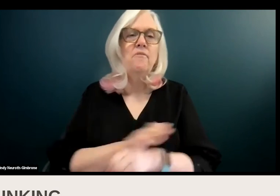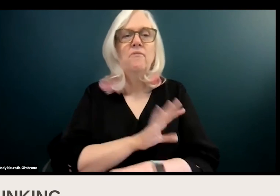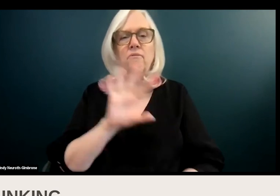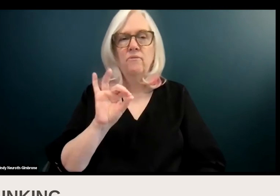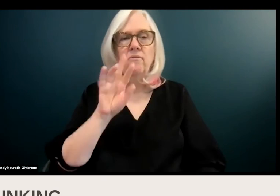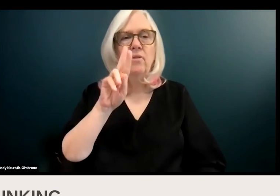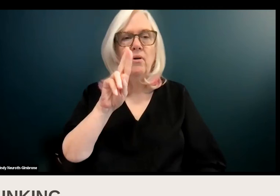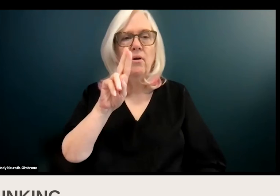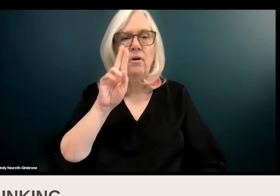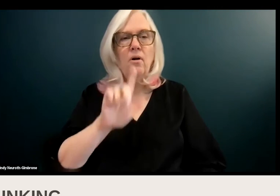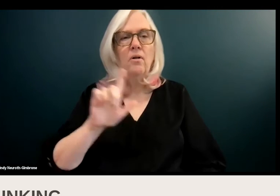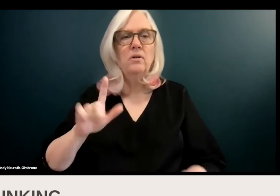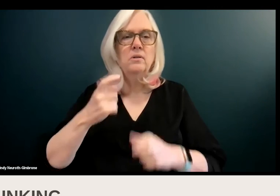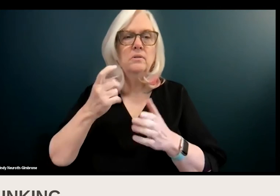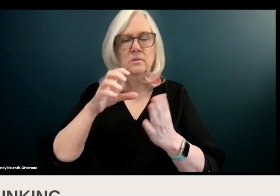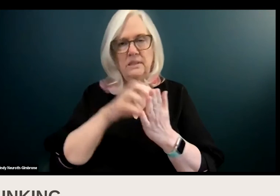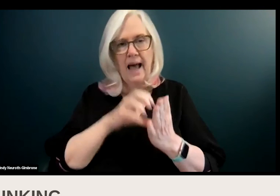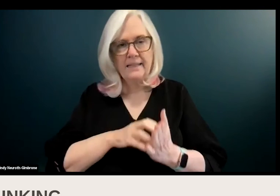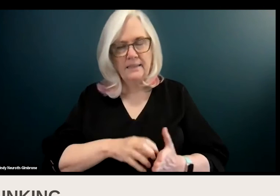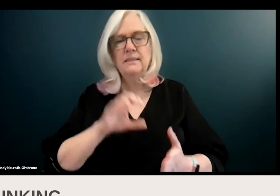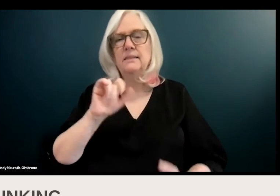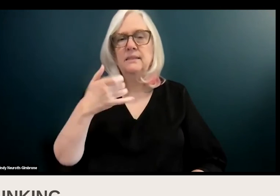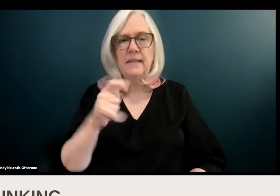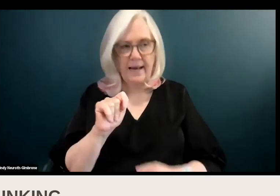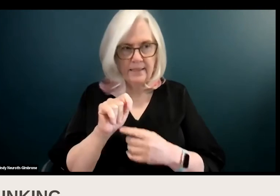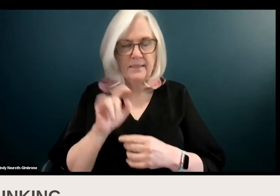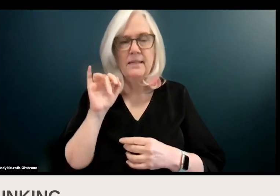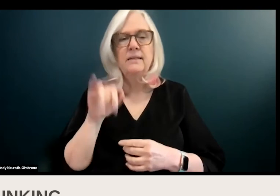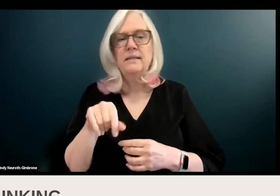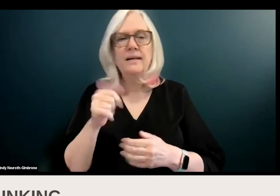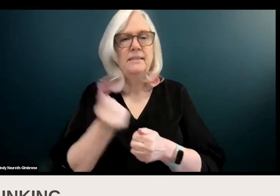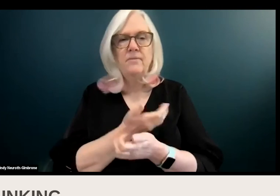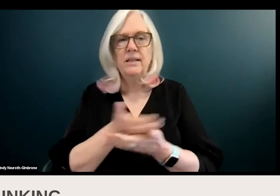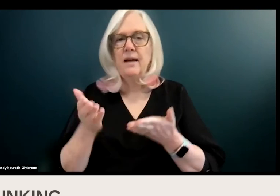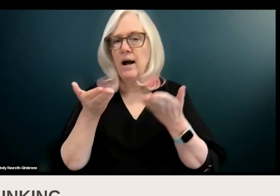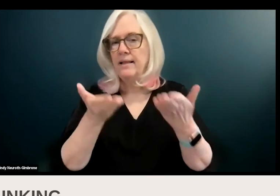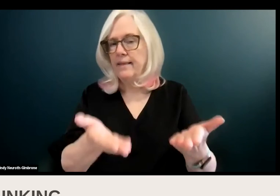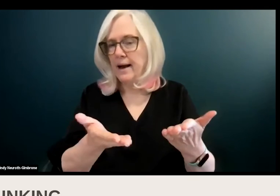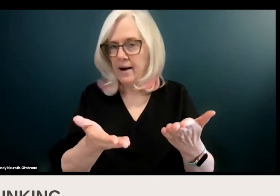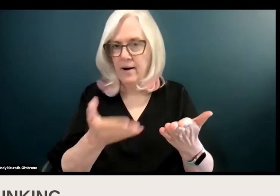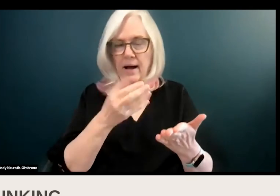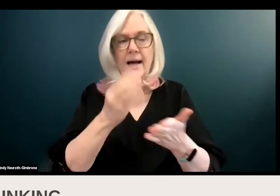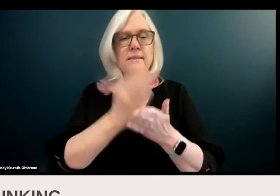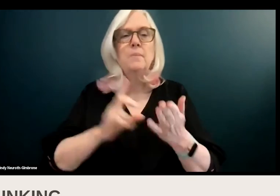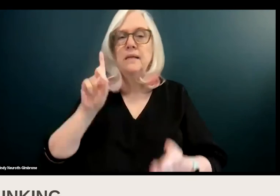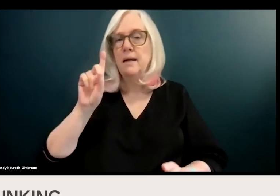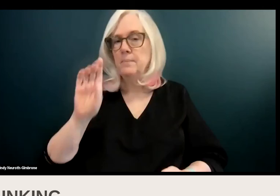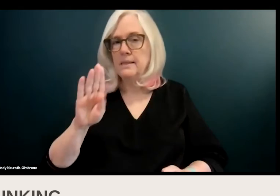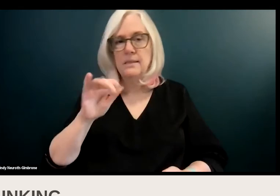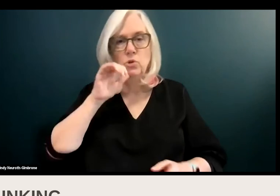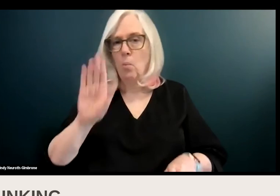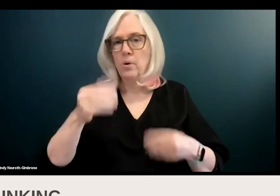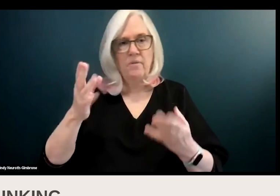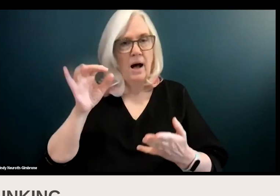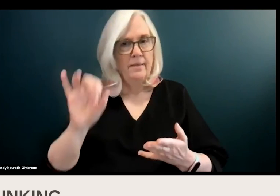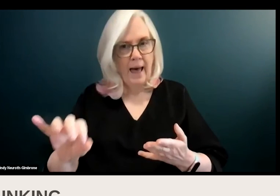the whole thing. It's the whole thing right there. And sometimes there are databases that don't provide that, and you don't have the time to look for that stuff. So